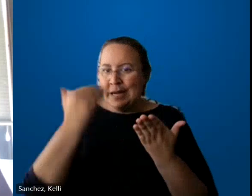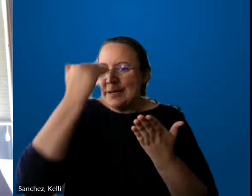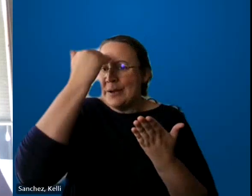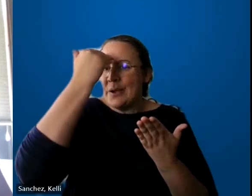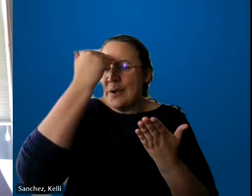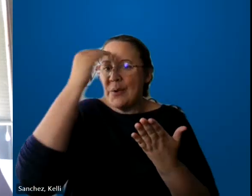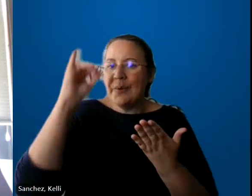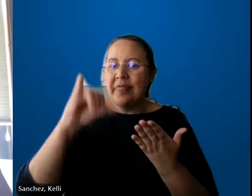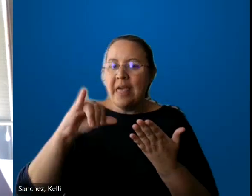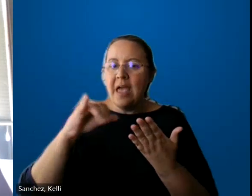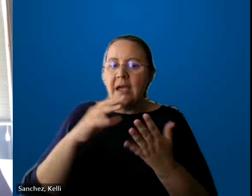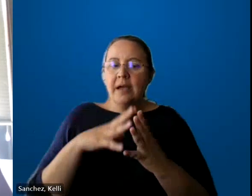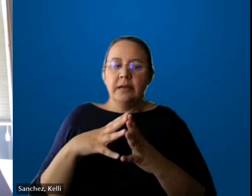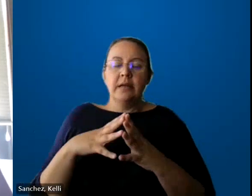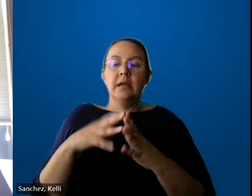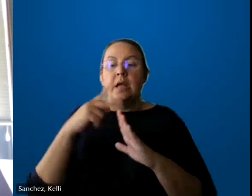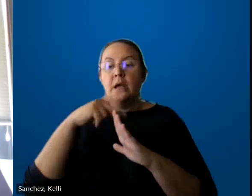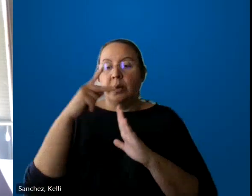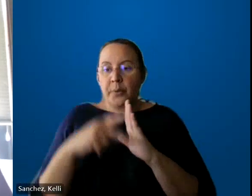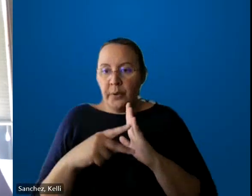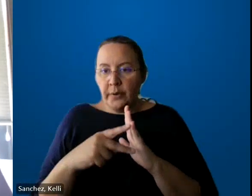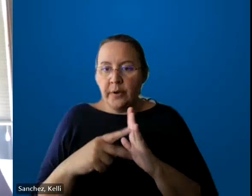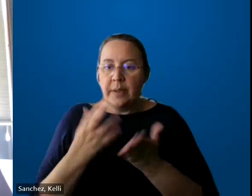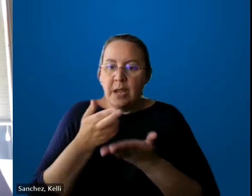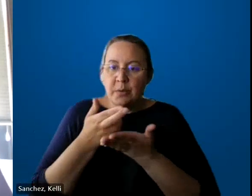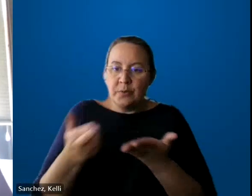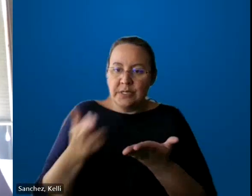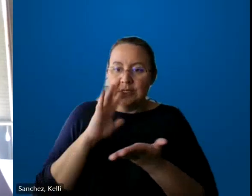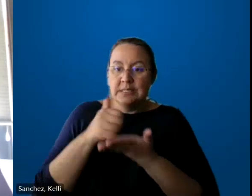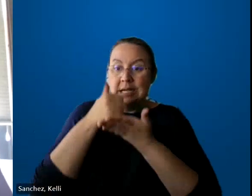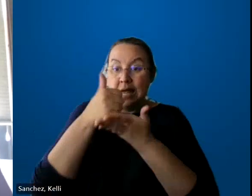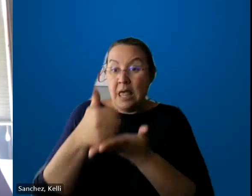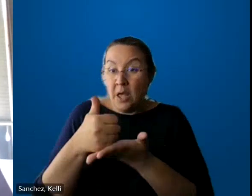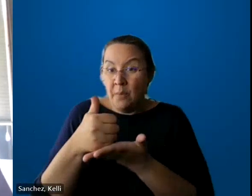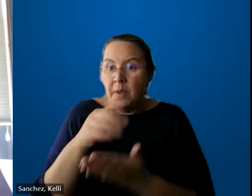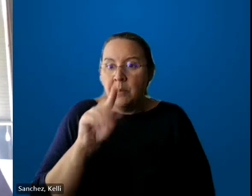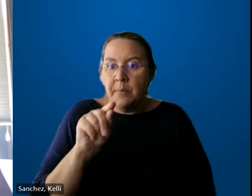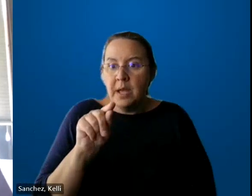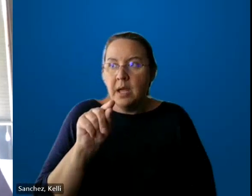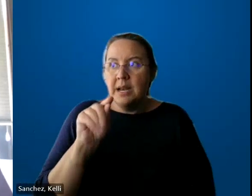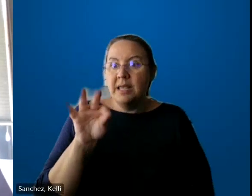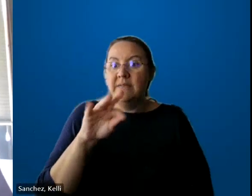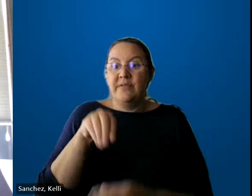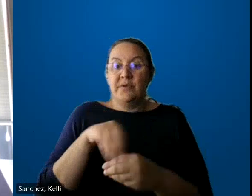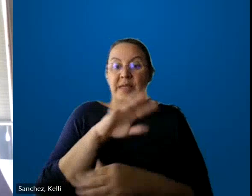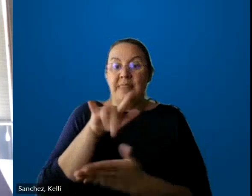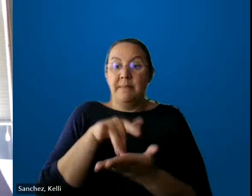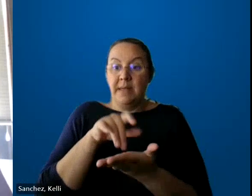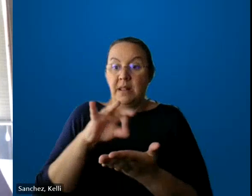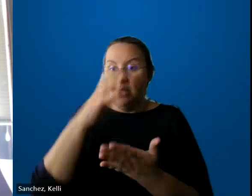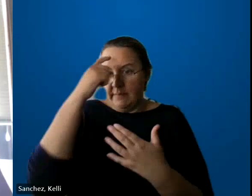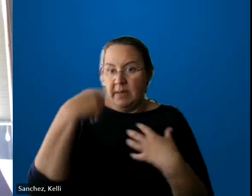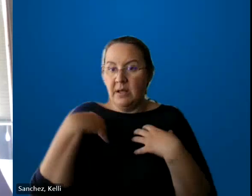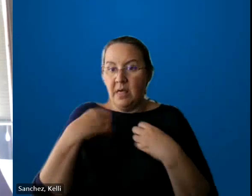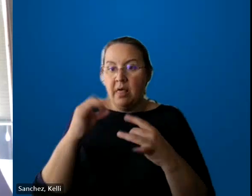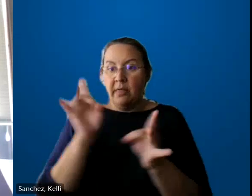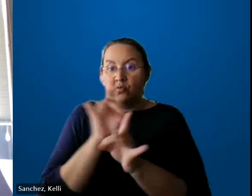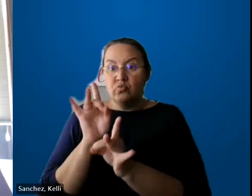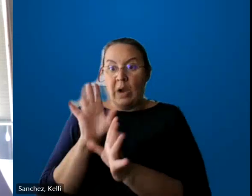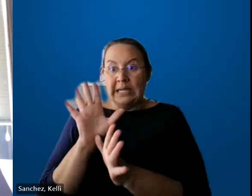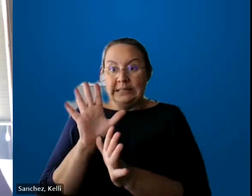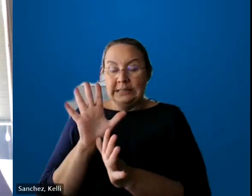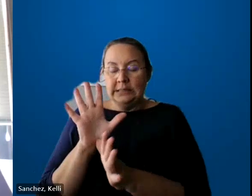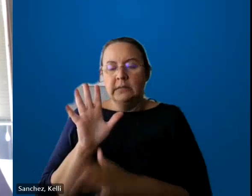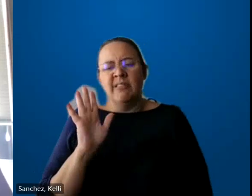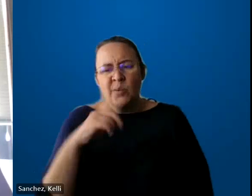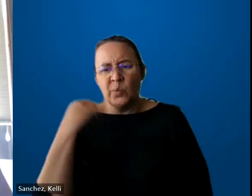of programs and resources to help them, but if they're in the middle of a mental health crisis, what